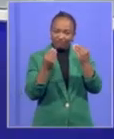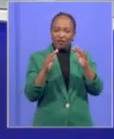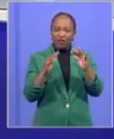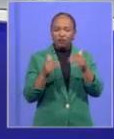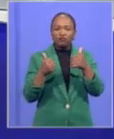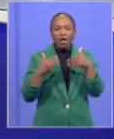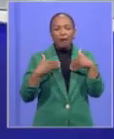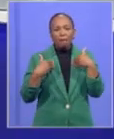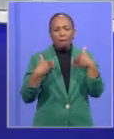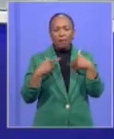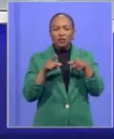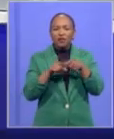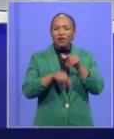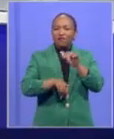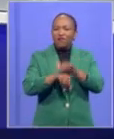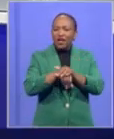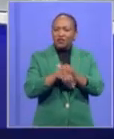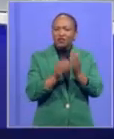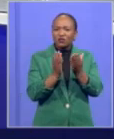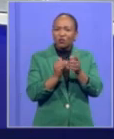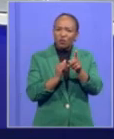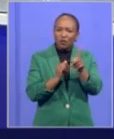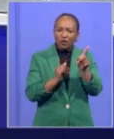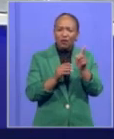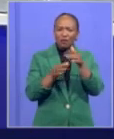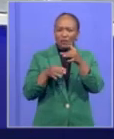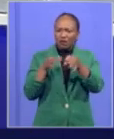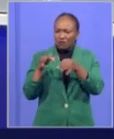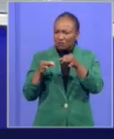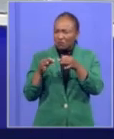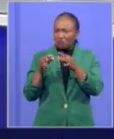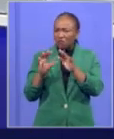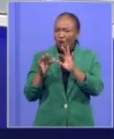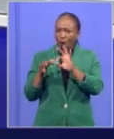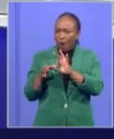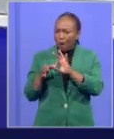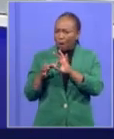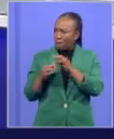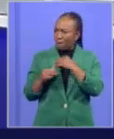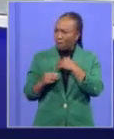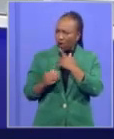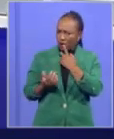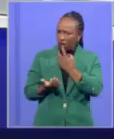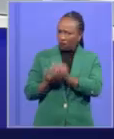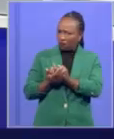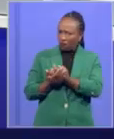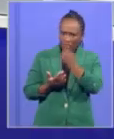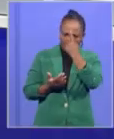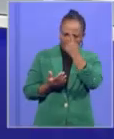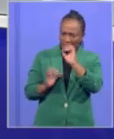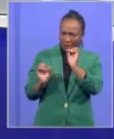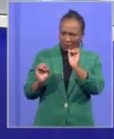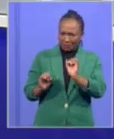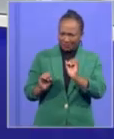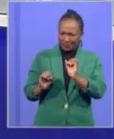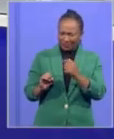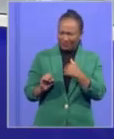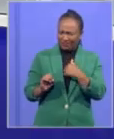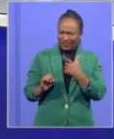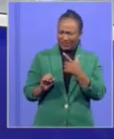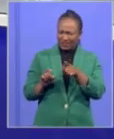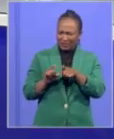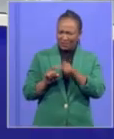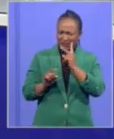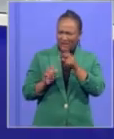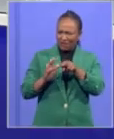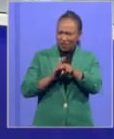nna ditsala tsa me ko sekolong ha ke ba botsa ka mokgwa ko gae go leng ka teng ga ba believe nako nngwe but I'm sure ba bona le bona mo di-videong